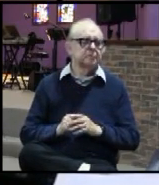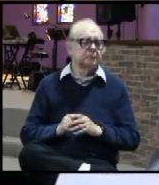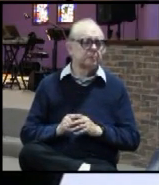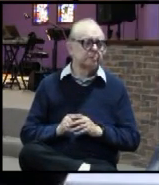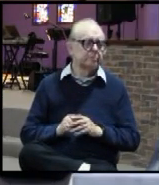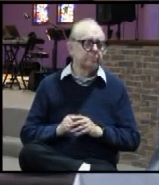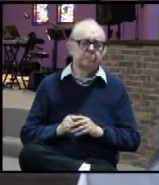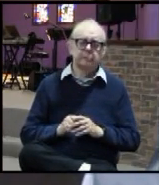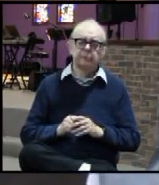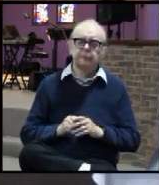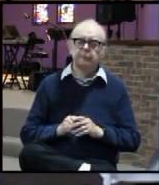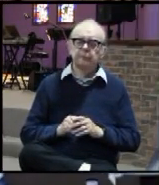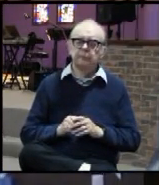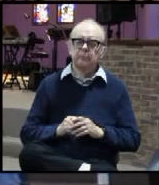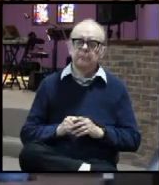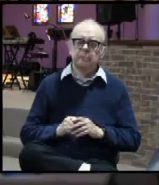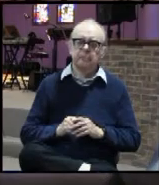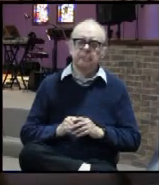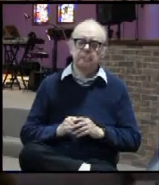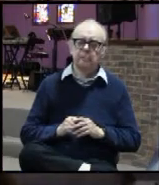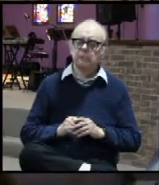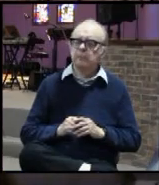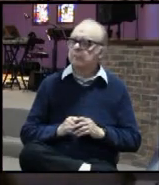a husband,